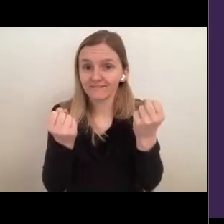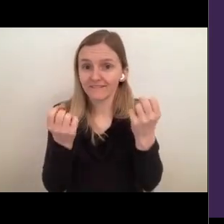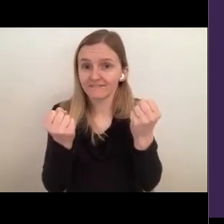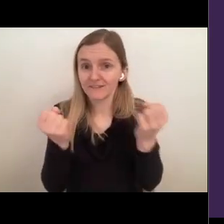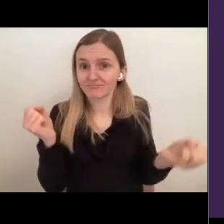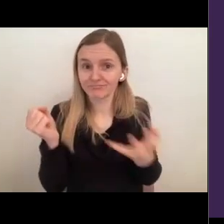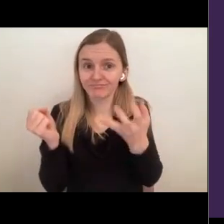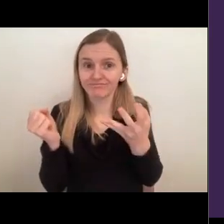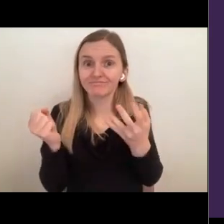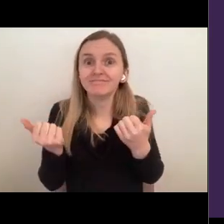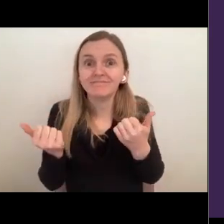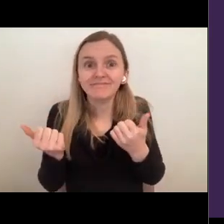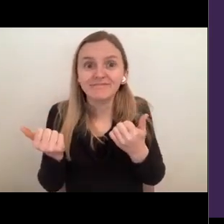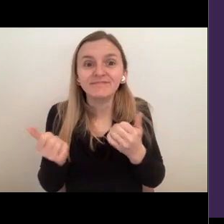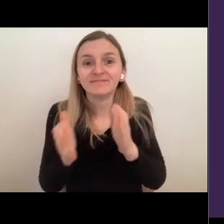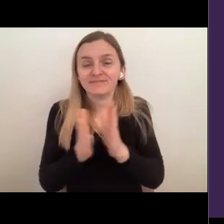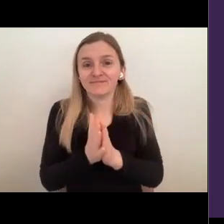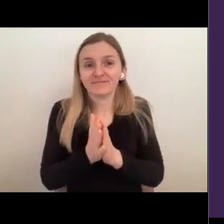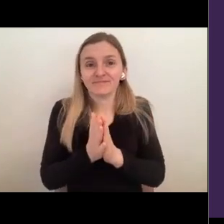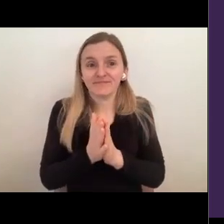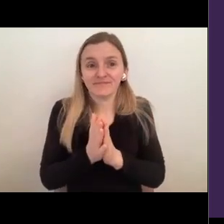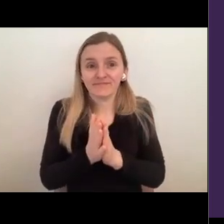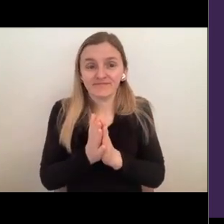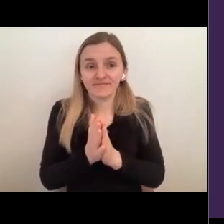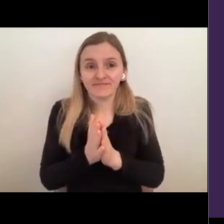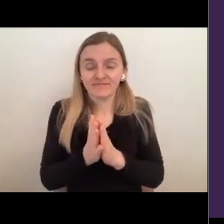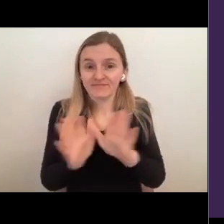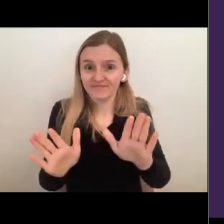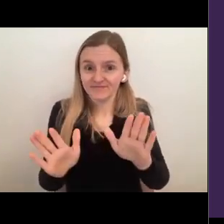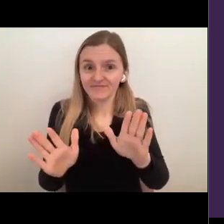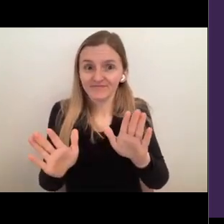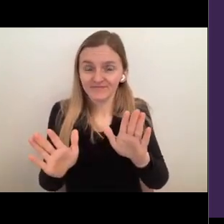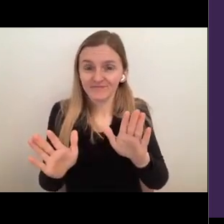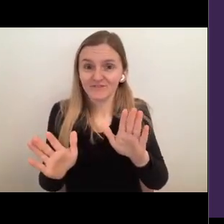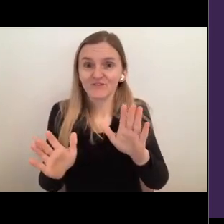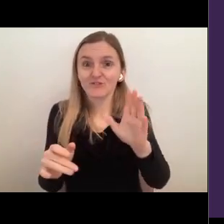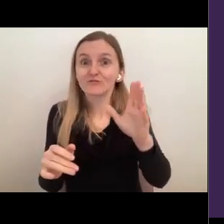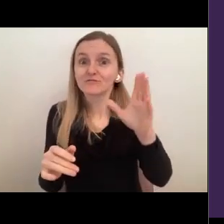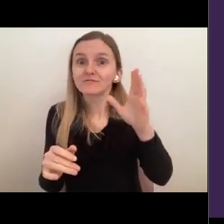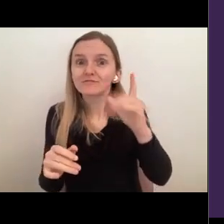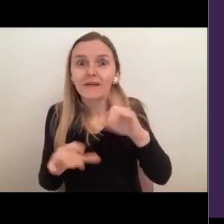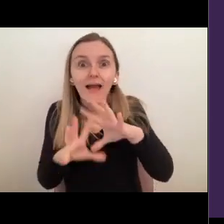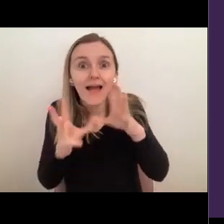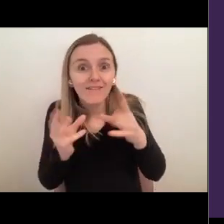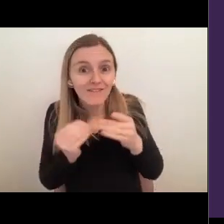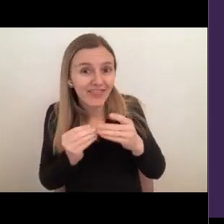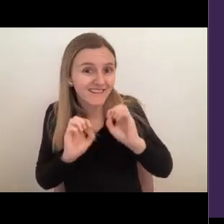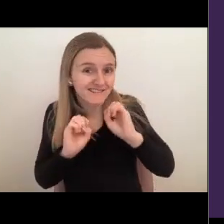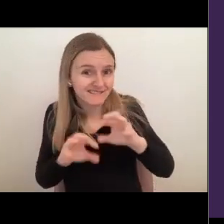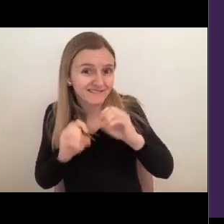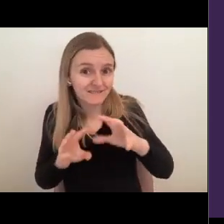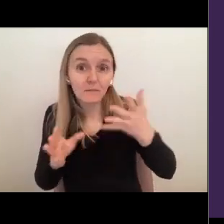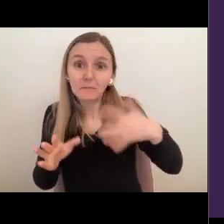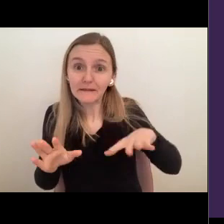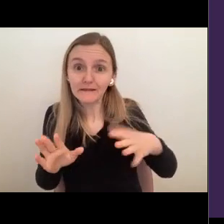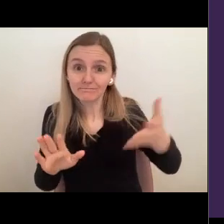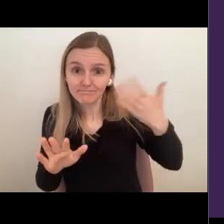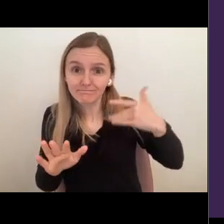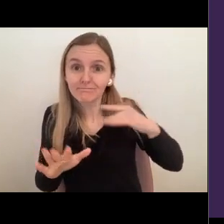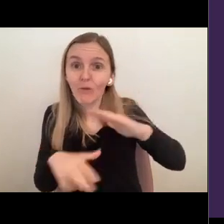okay. if you can take everything I said about the double empathy problem and pretend that this was the visual you were looking at,